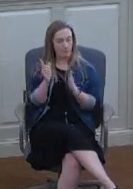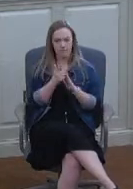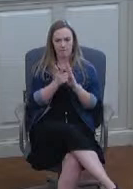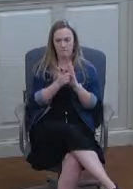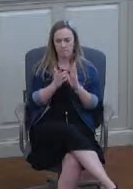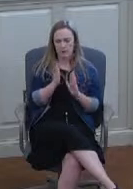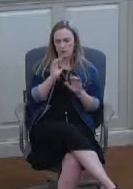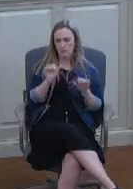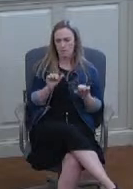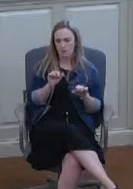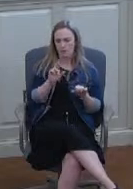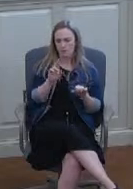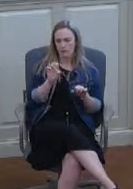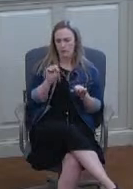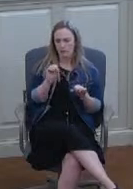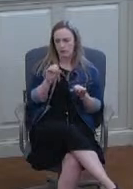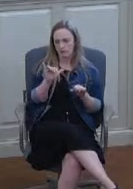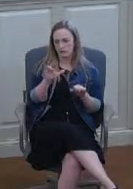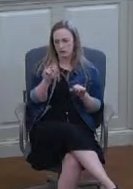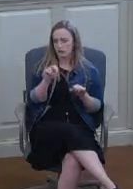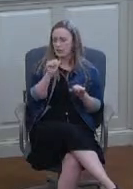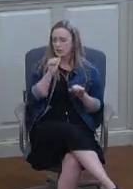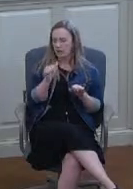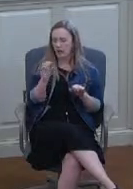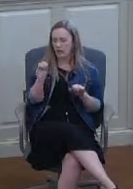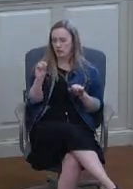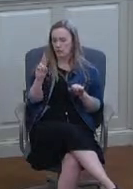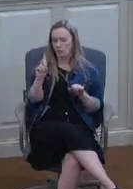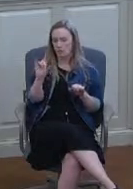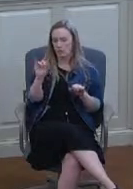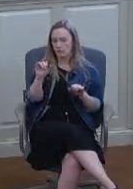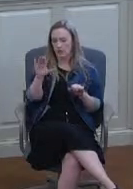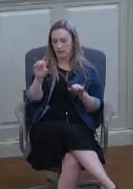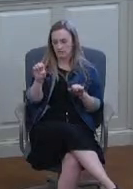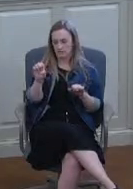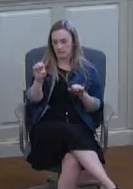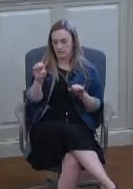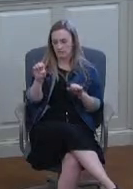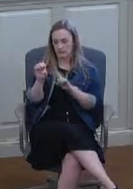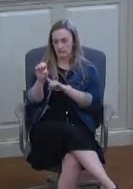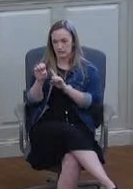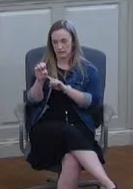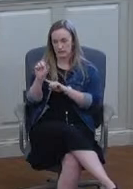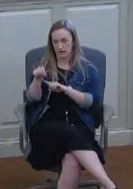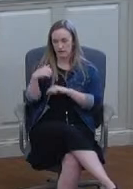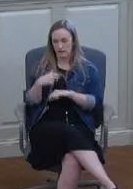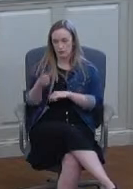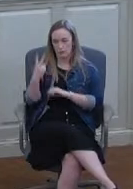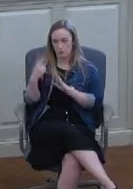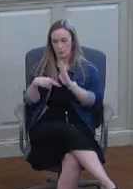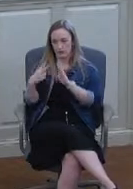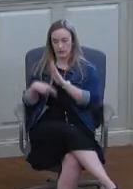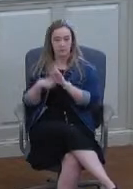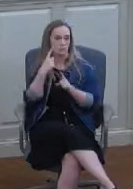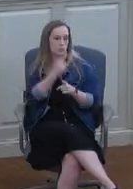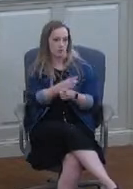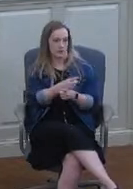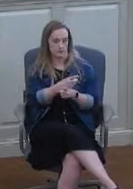would probably be a resolution, not an ordinance, because of an ordinance, you'd have to have two readings. Correct. Yeah, okay. It, just